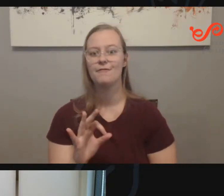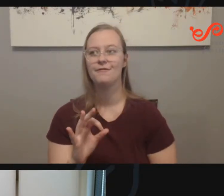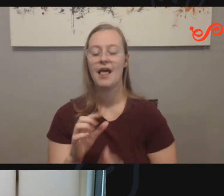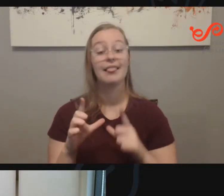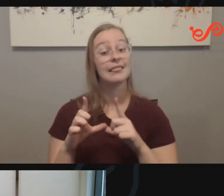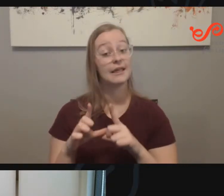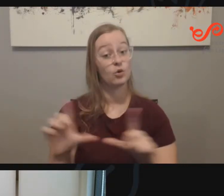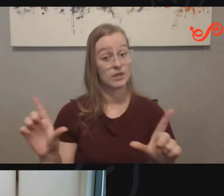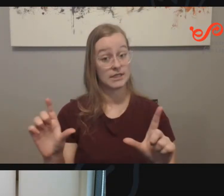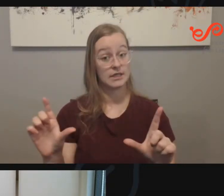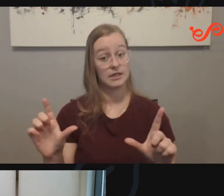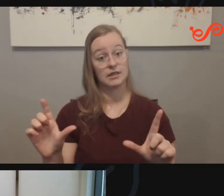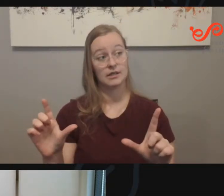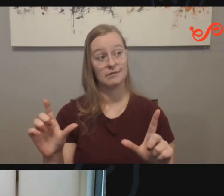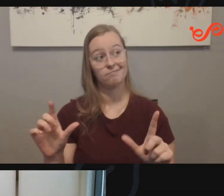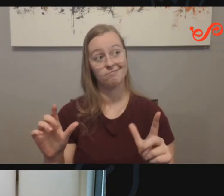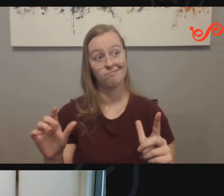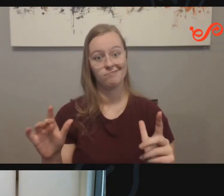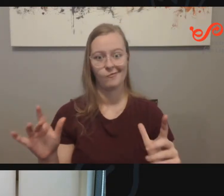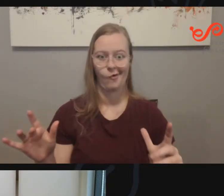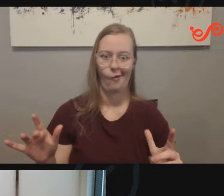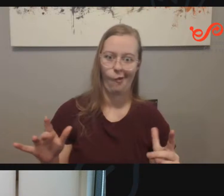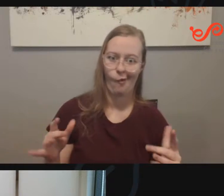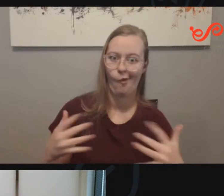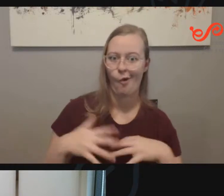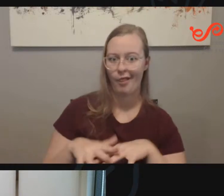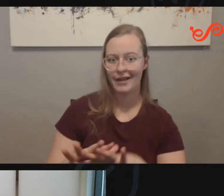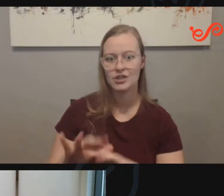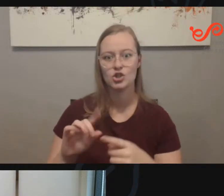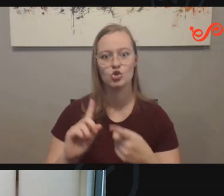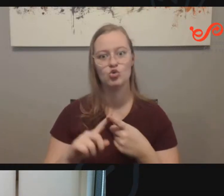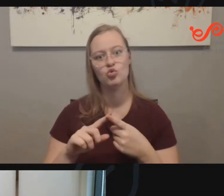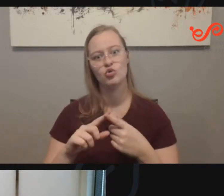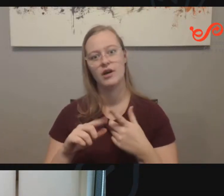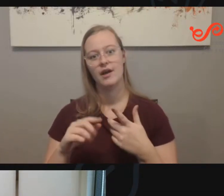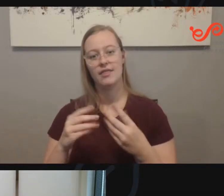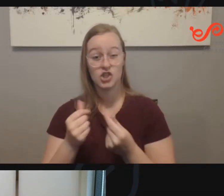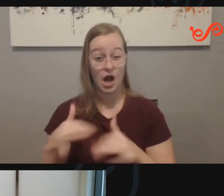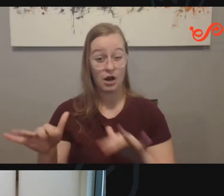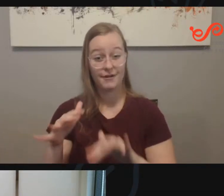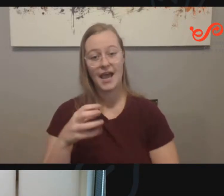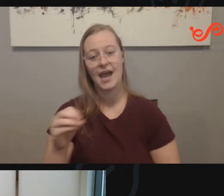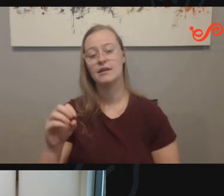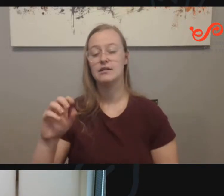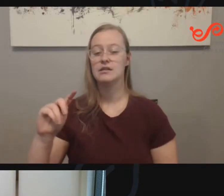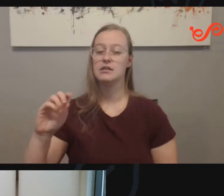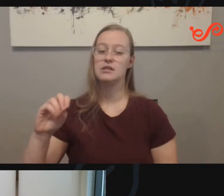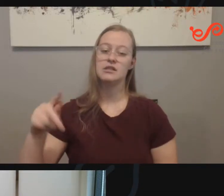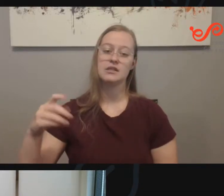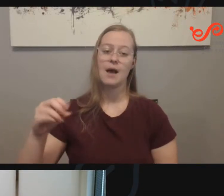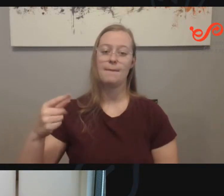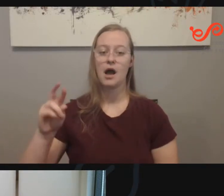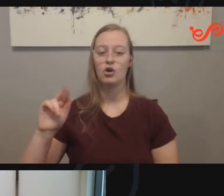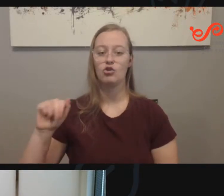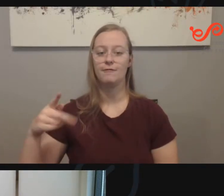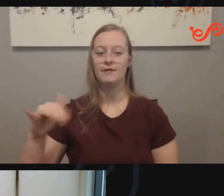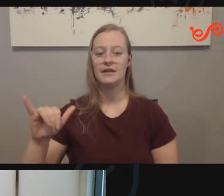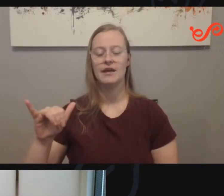linguistic correlation to the geography and the topography. You know, those intersecting